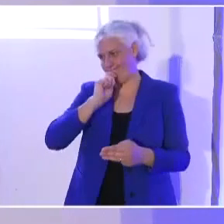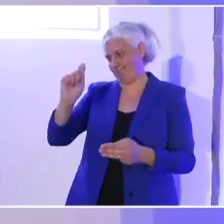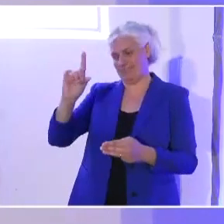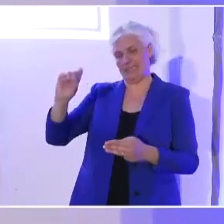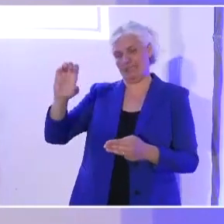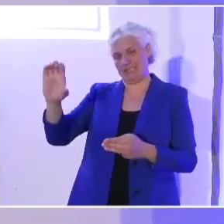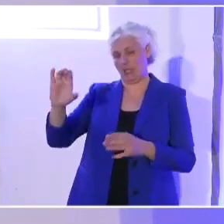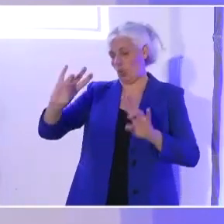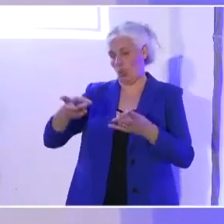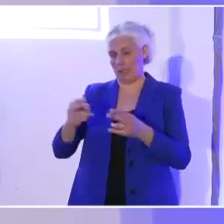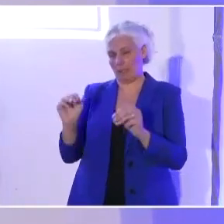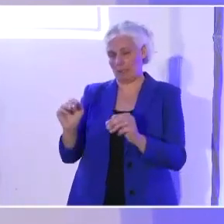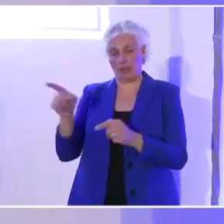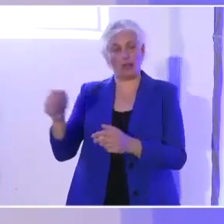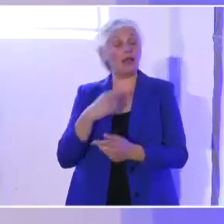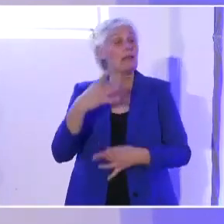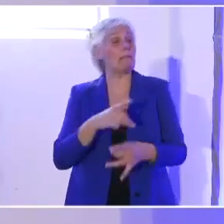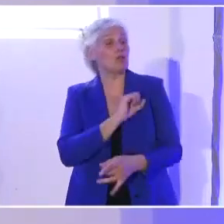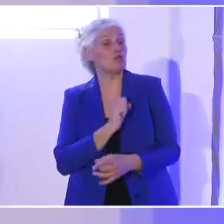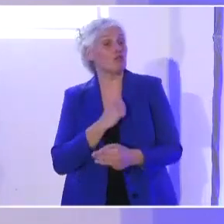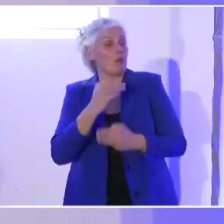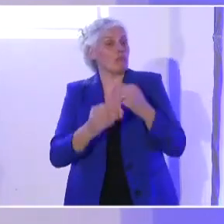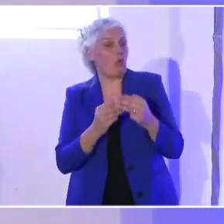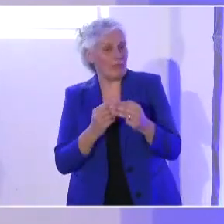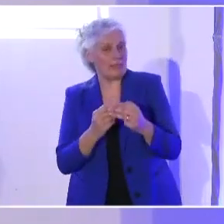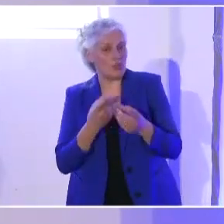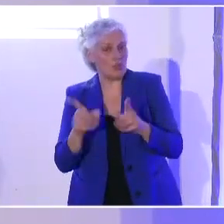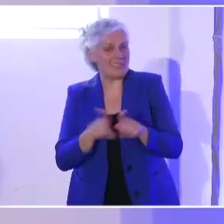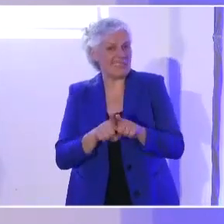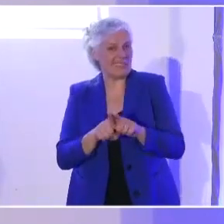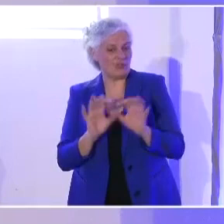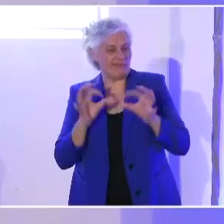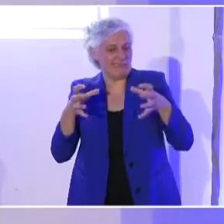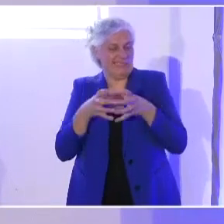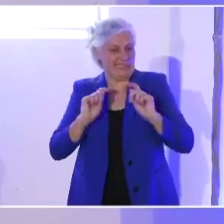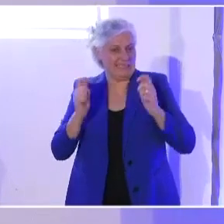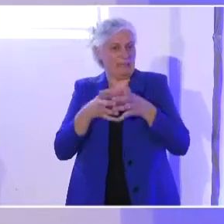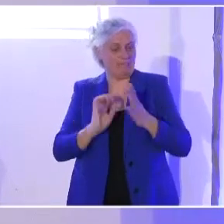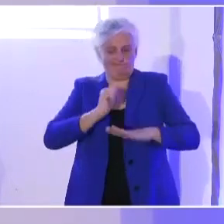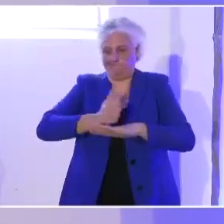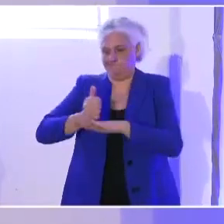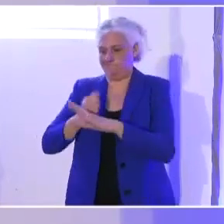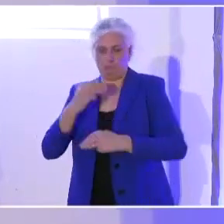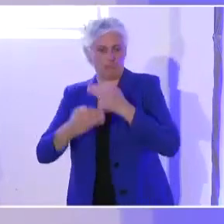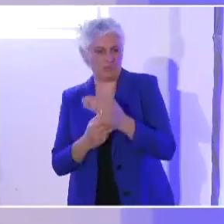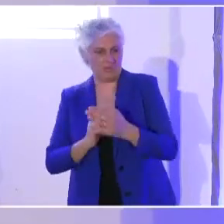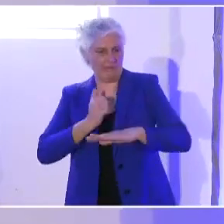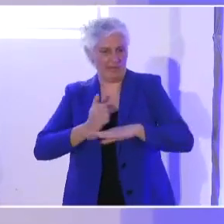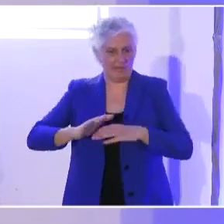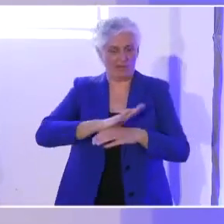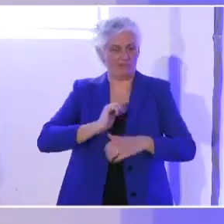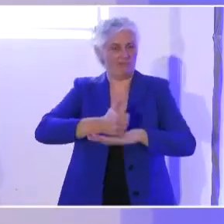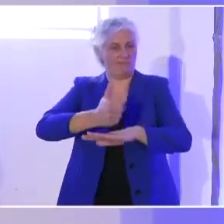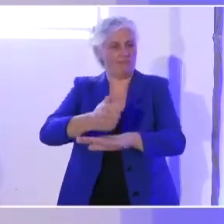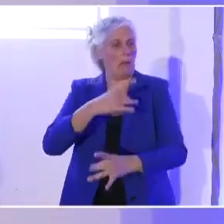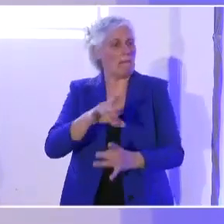soon as possible. And thirdly, make sure your processors are doing the same. Make sure they have procedures in place to detect breaches and make